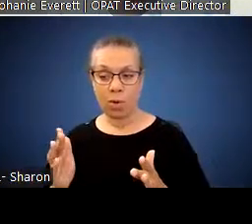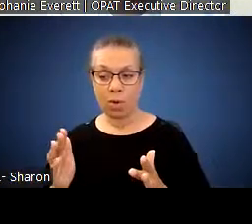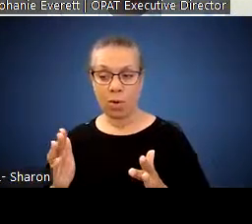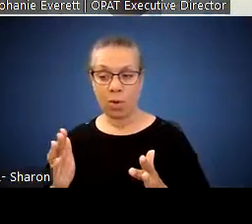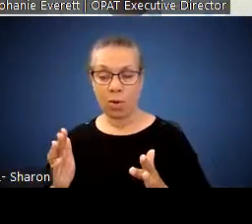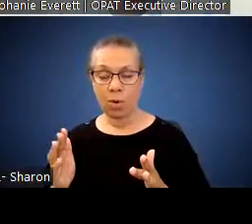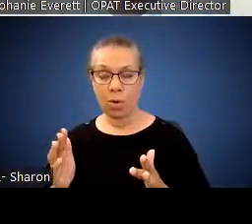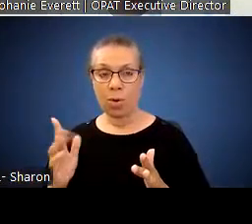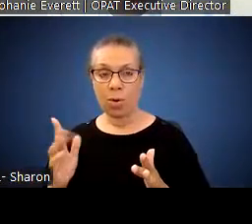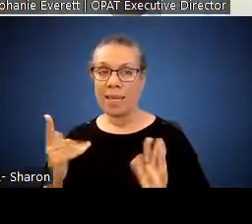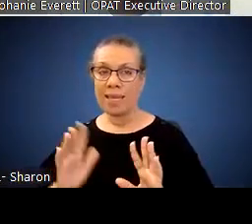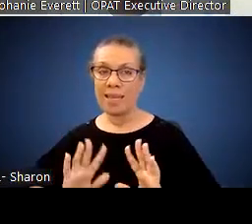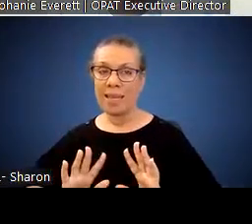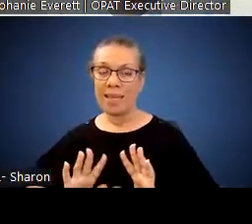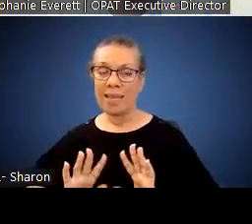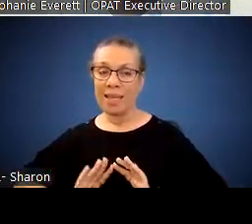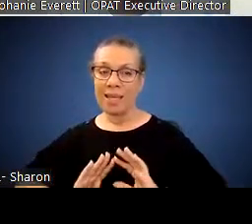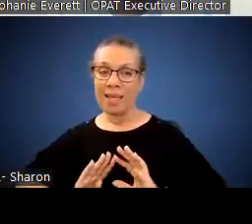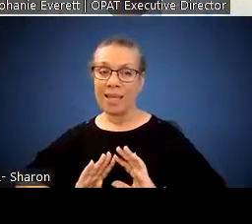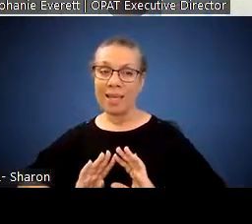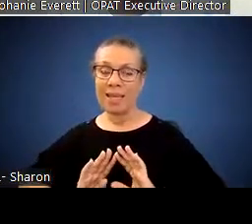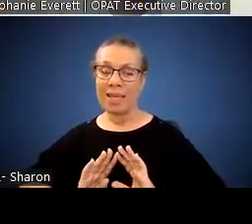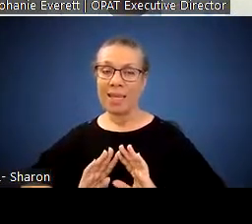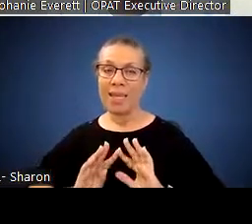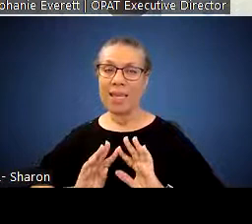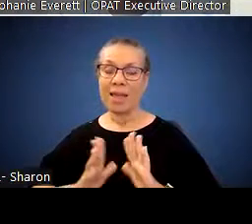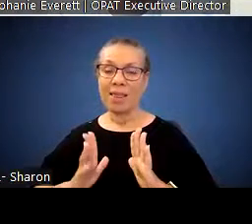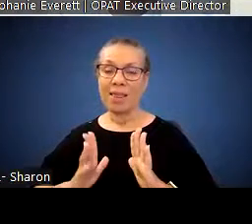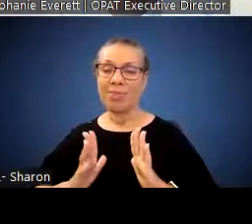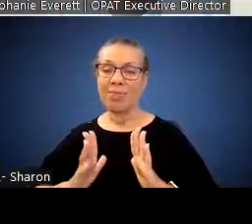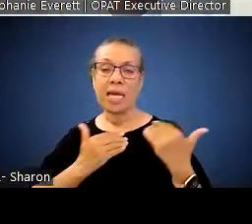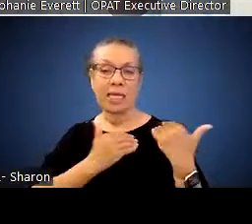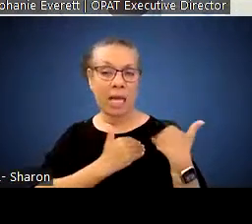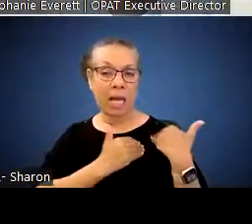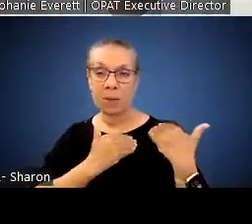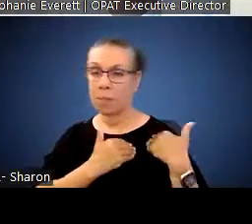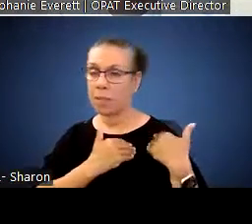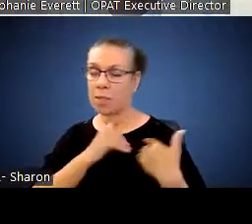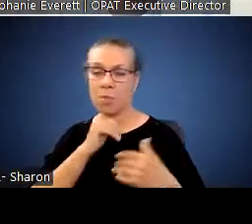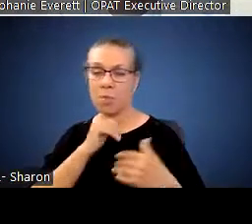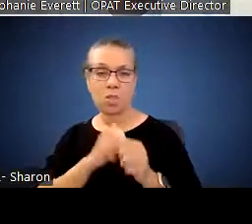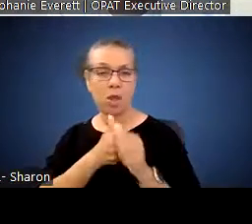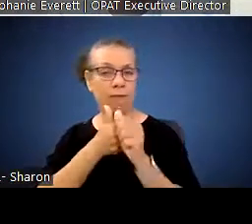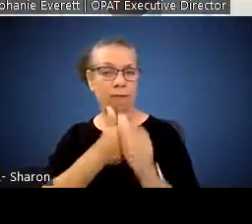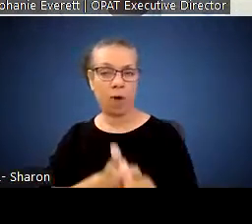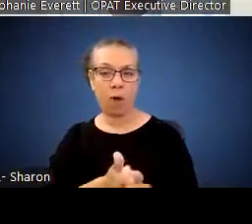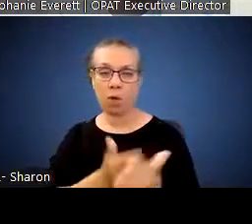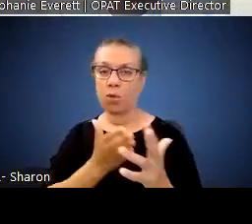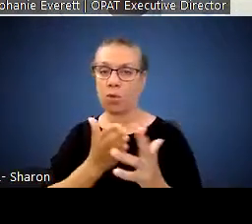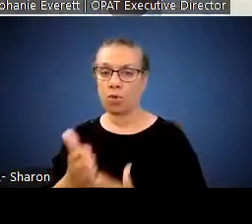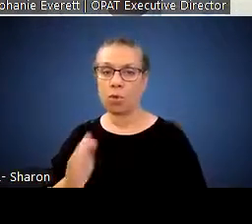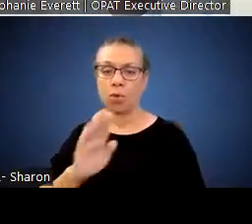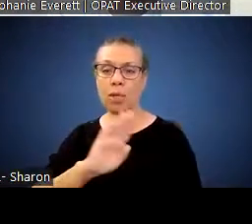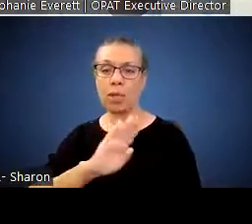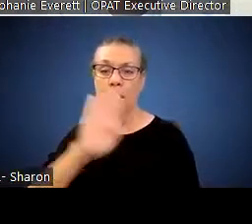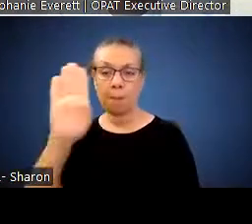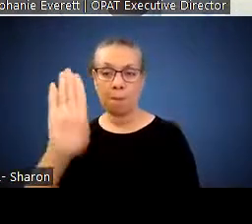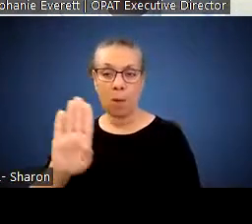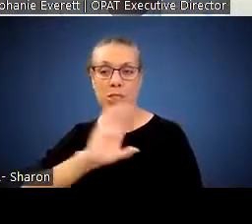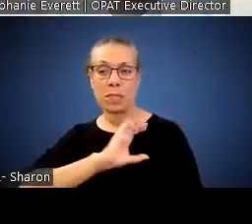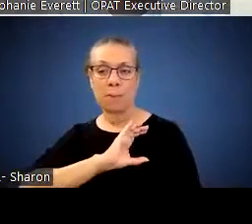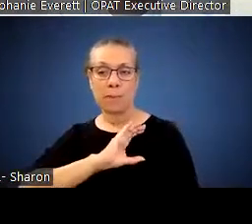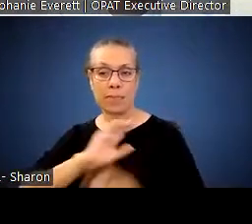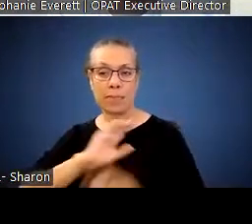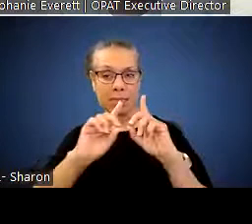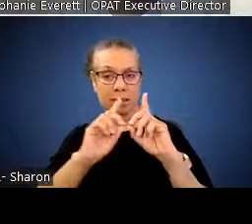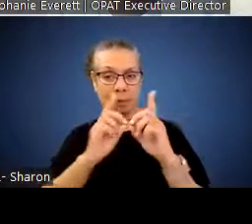it was clear that the accountability was not followed by the Boston Police Department. But I was much more